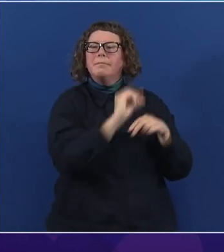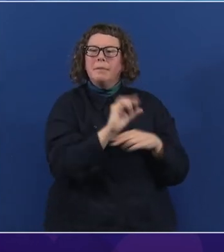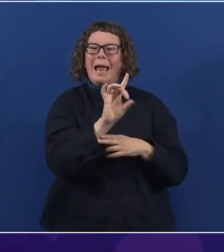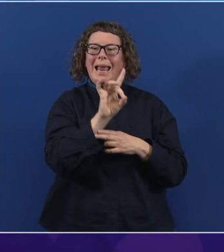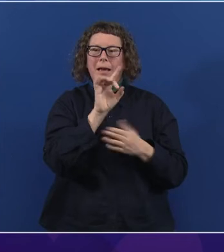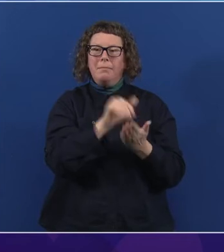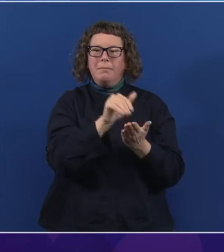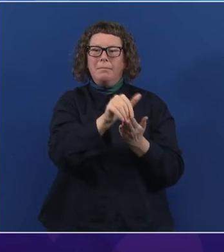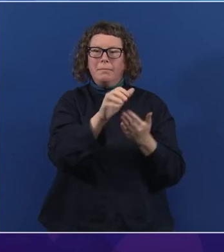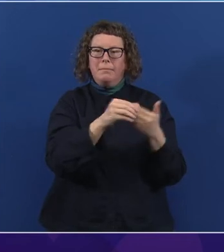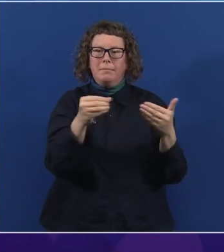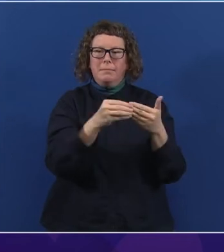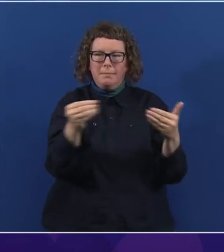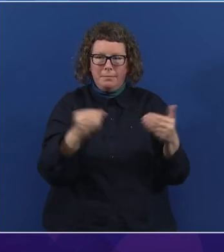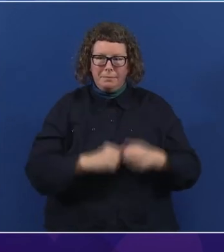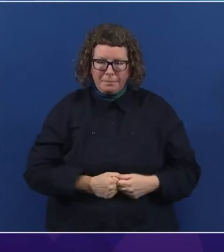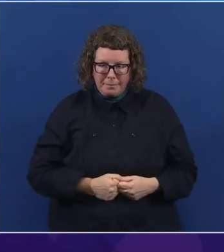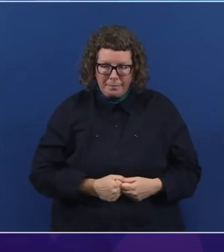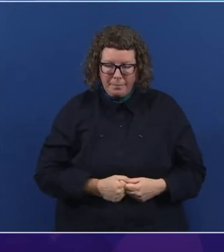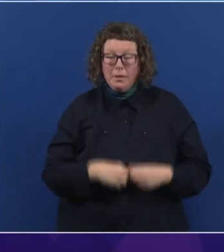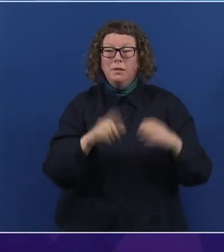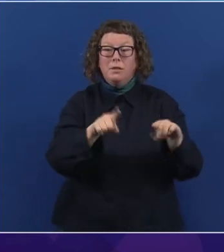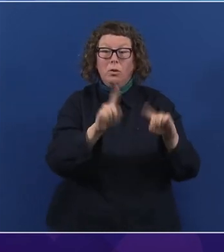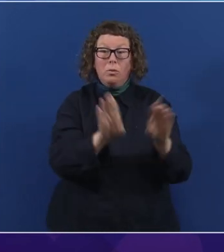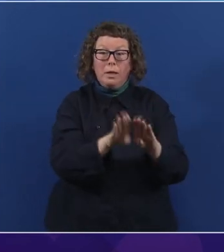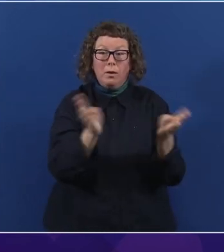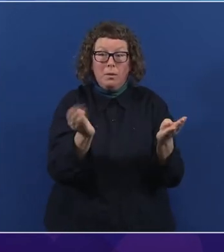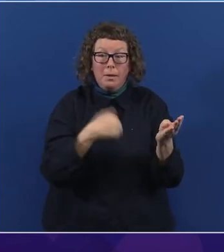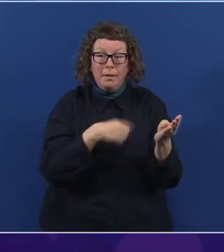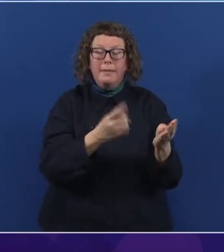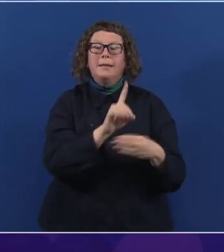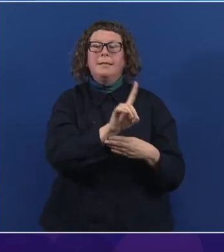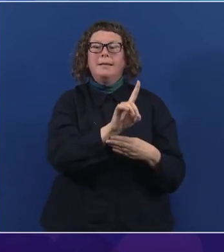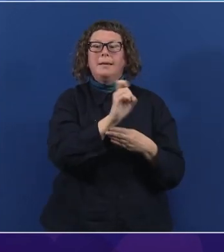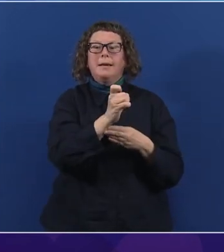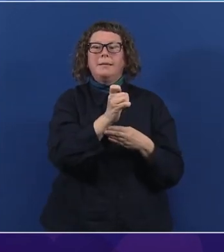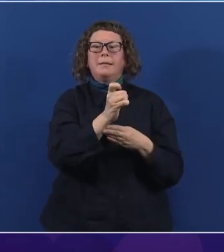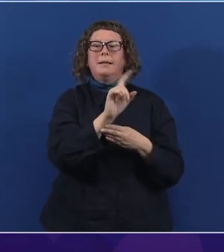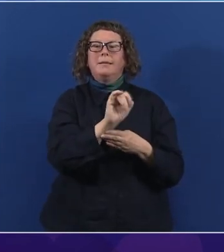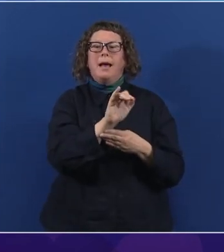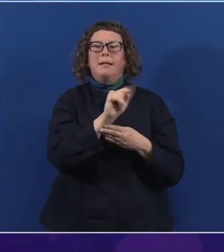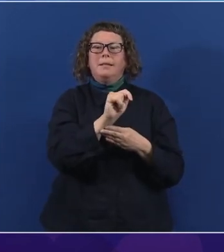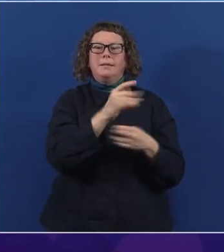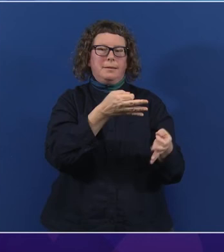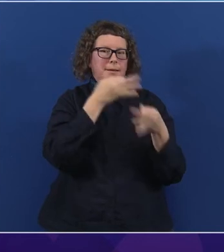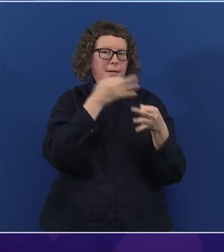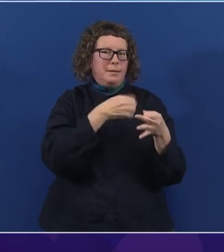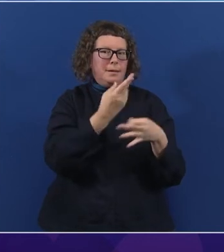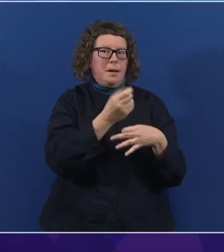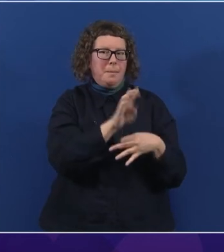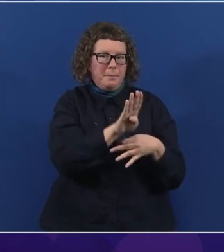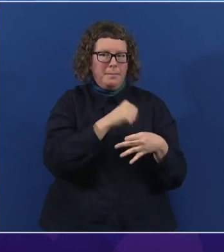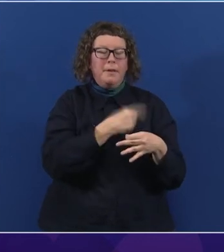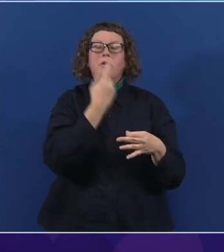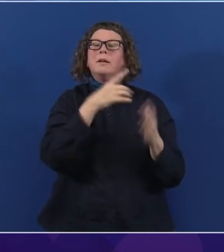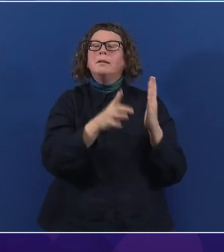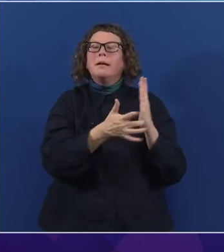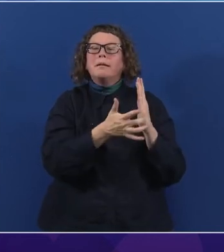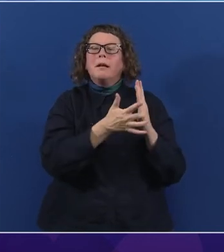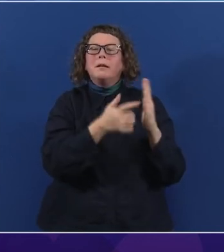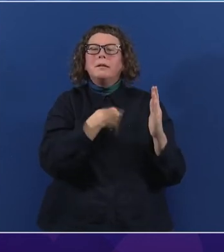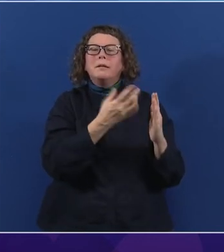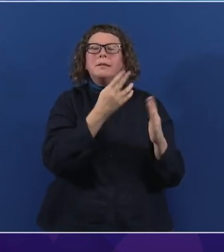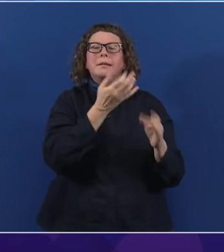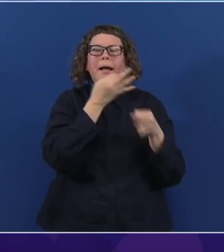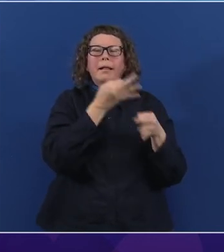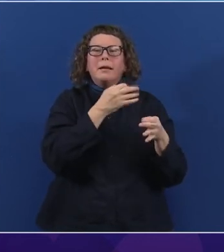$8 million so that we could create the DX Talent Hub, which is set to build technology talent